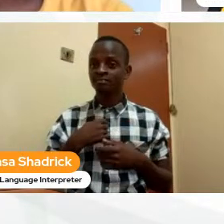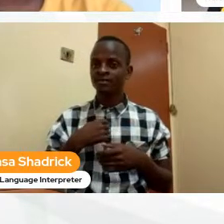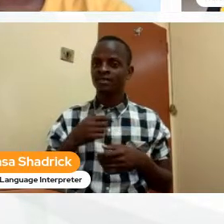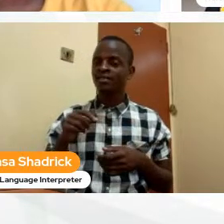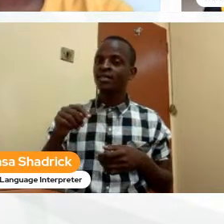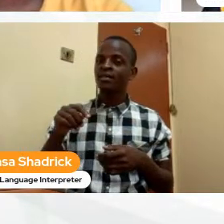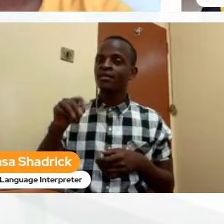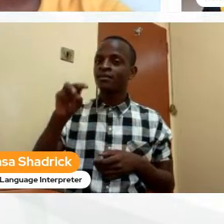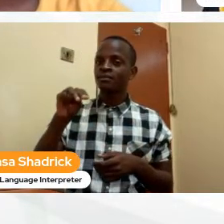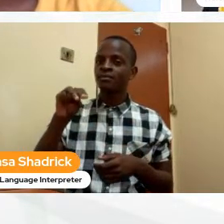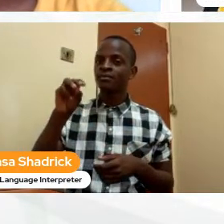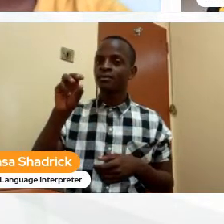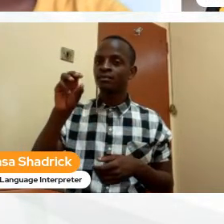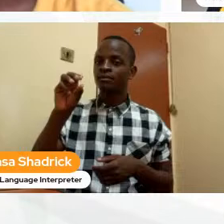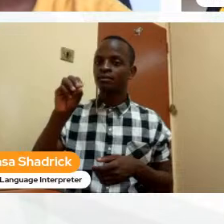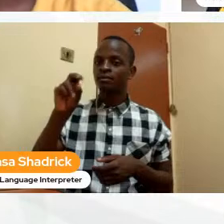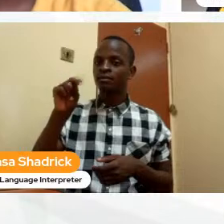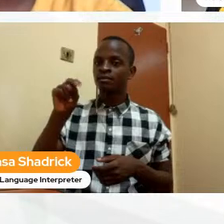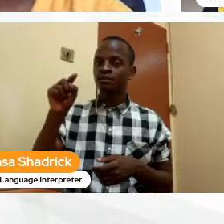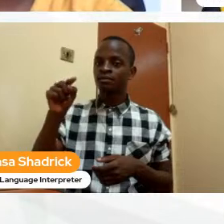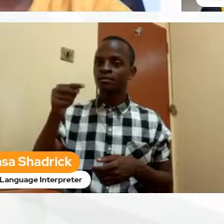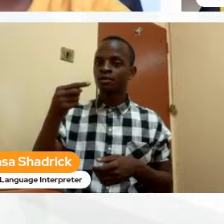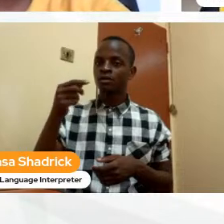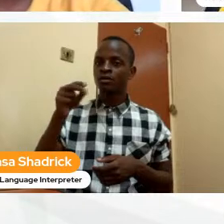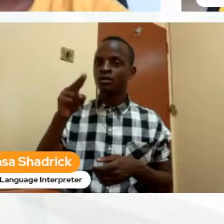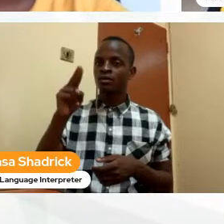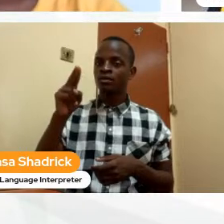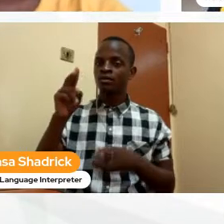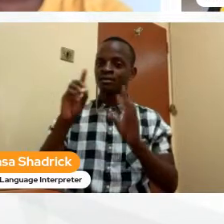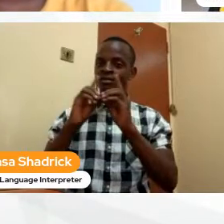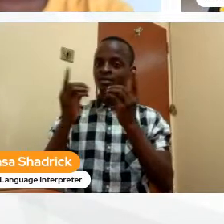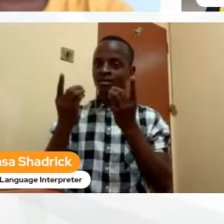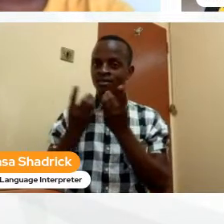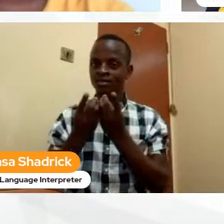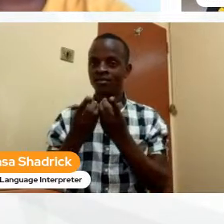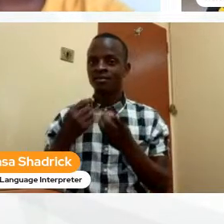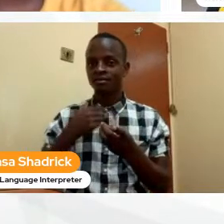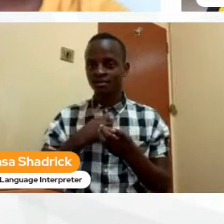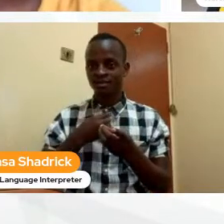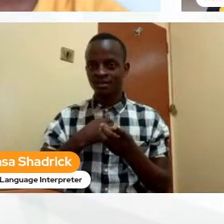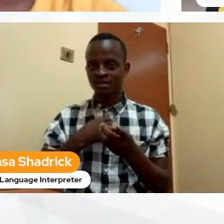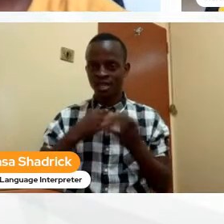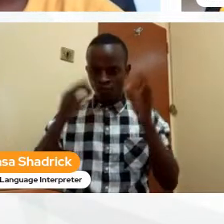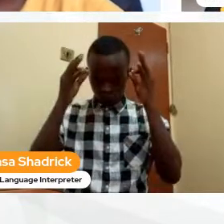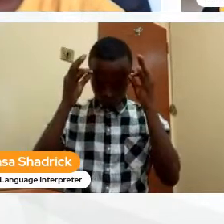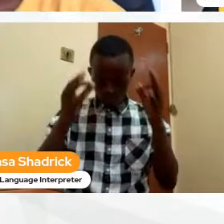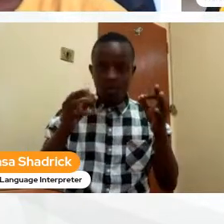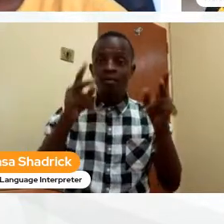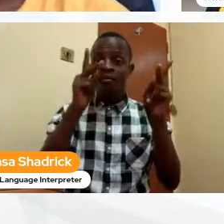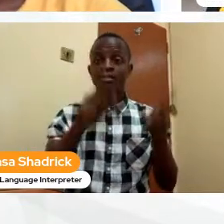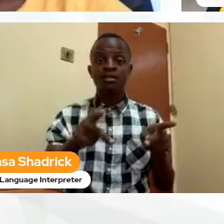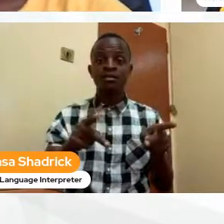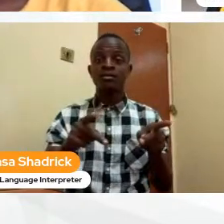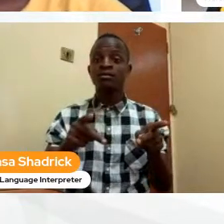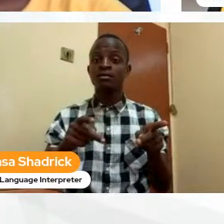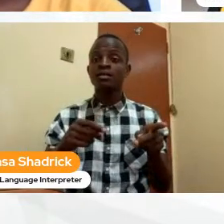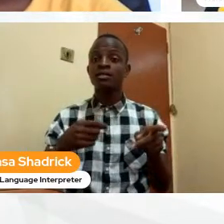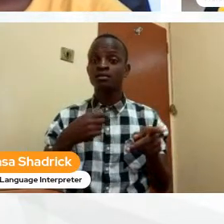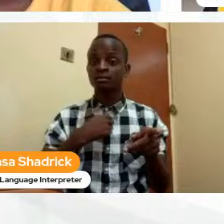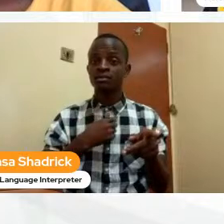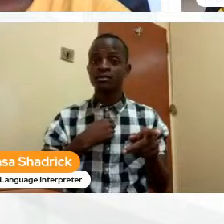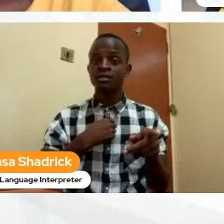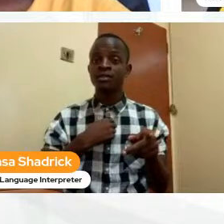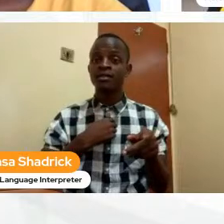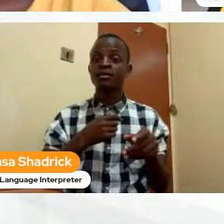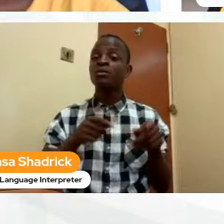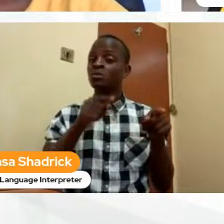Hospital. I won't mention the name though, but the title, the focal point person. Yeah, well, I mean, these focal point